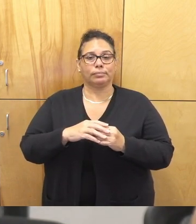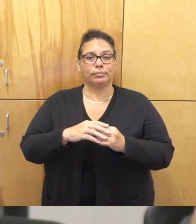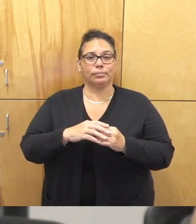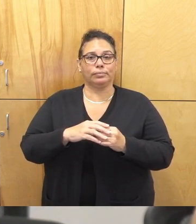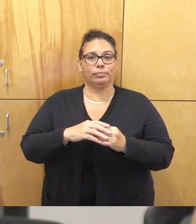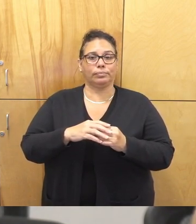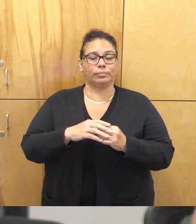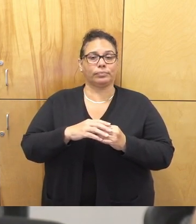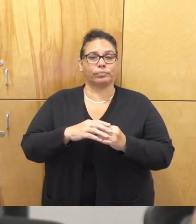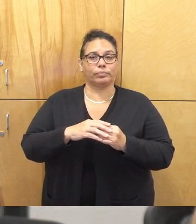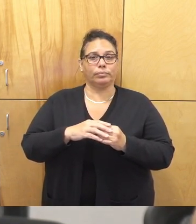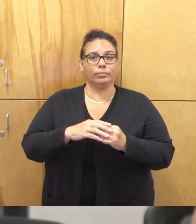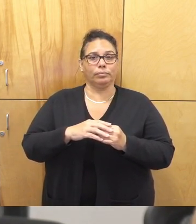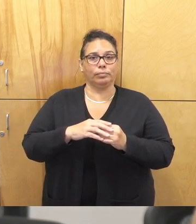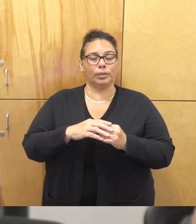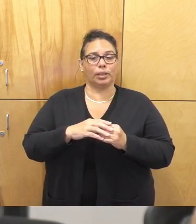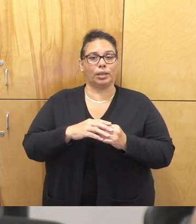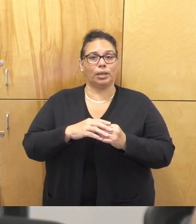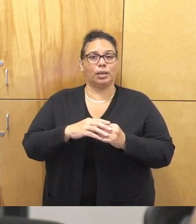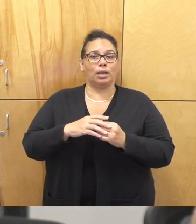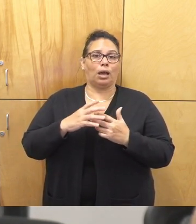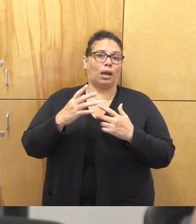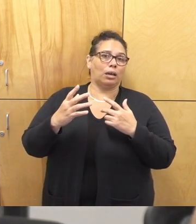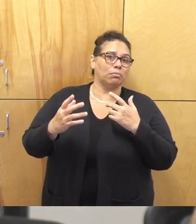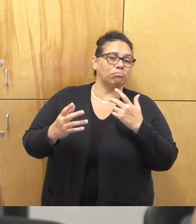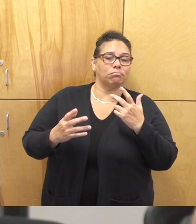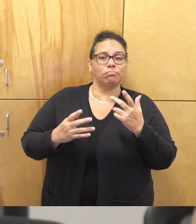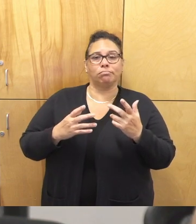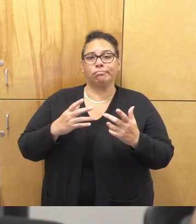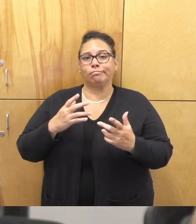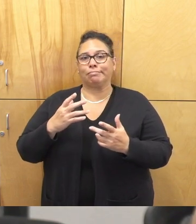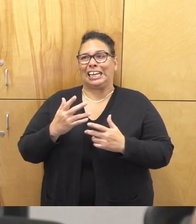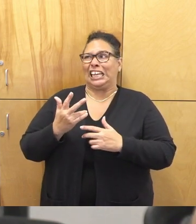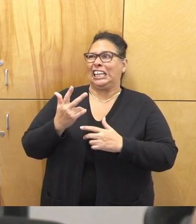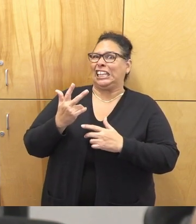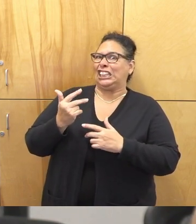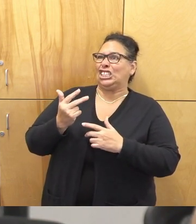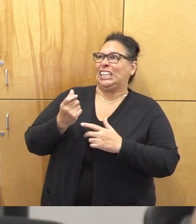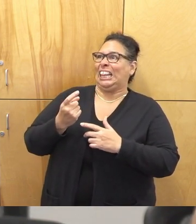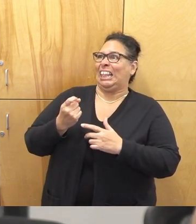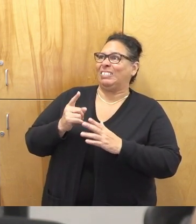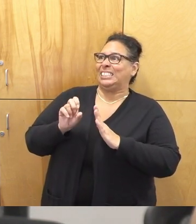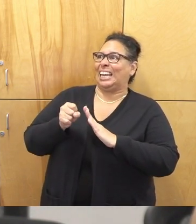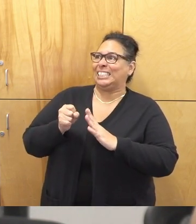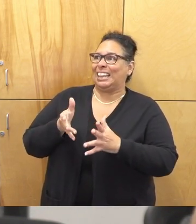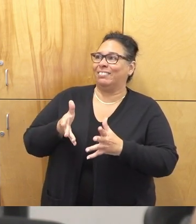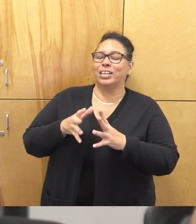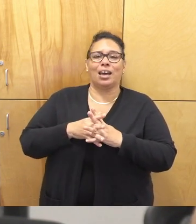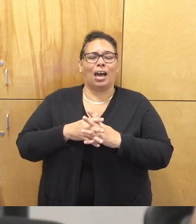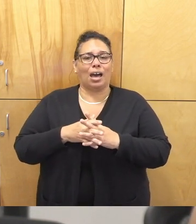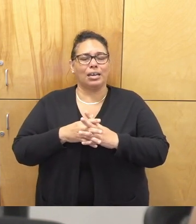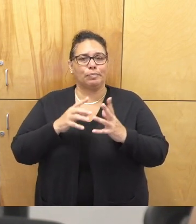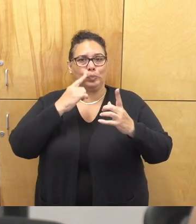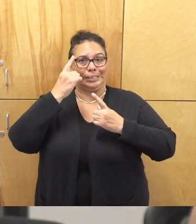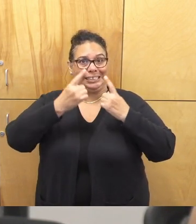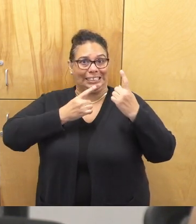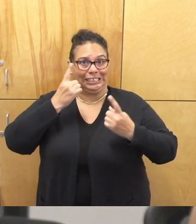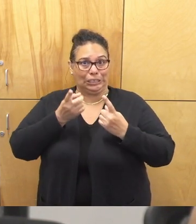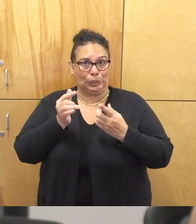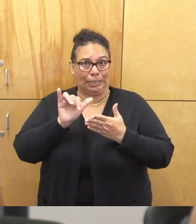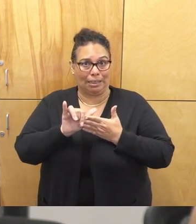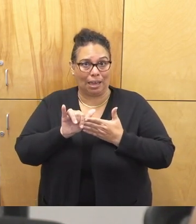As we came back to consider that, I got 13 seconds, 11. We basically